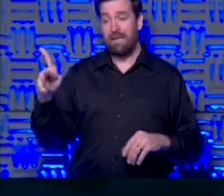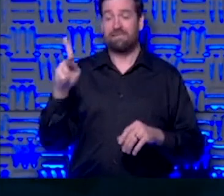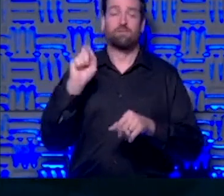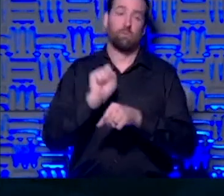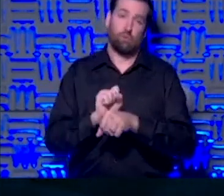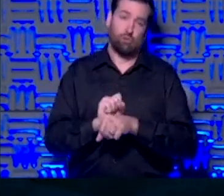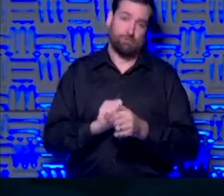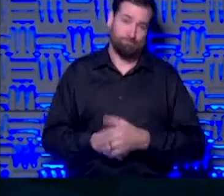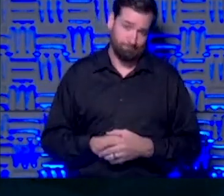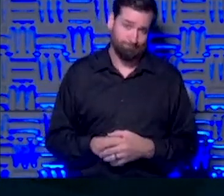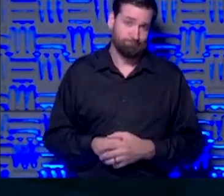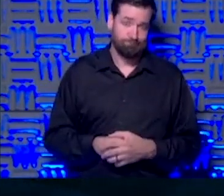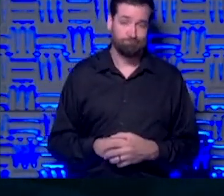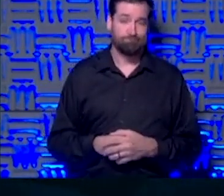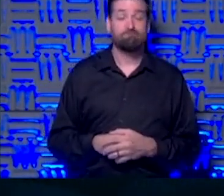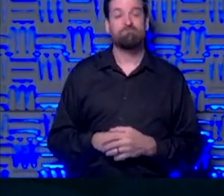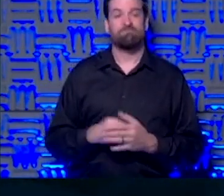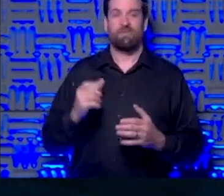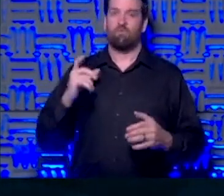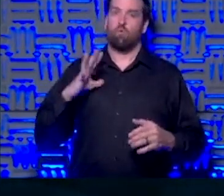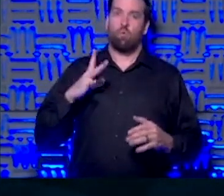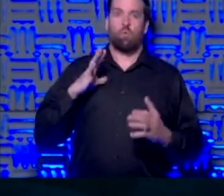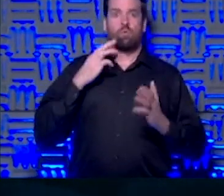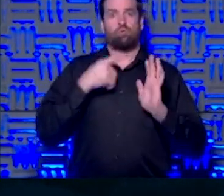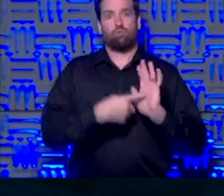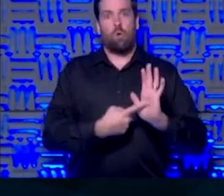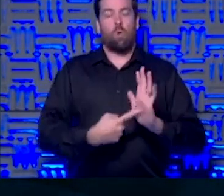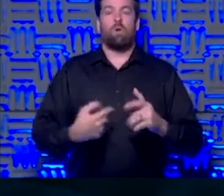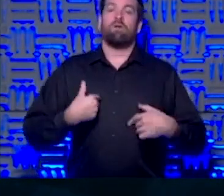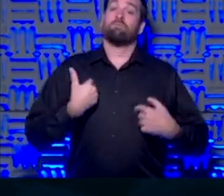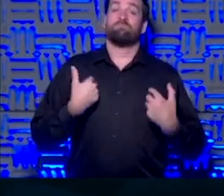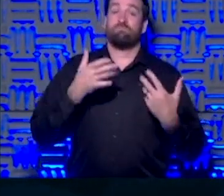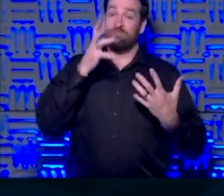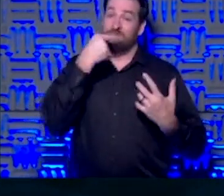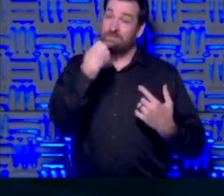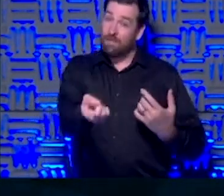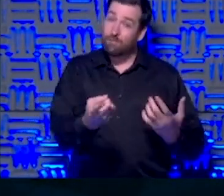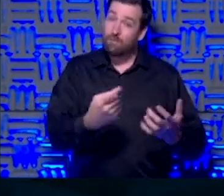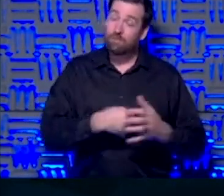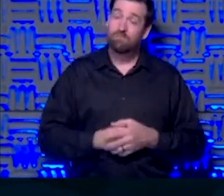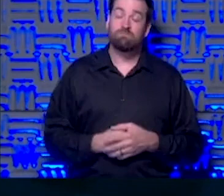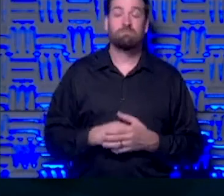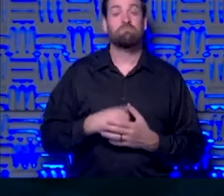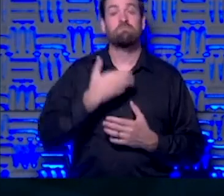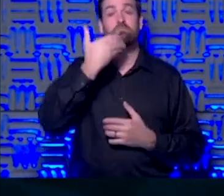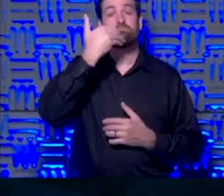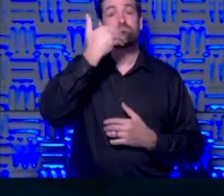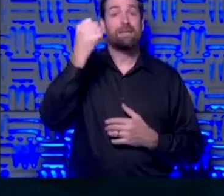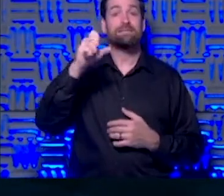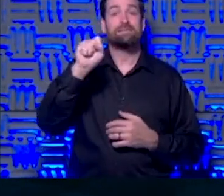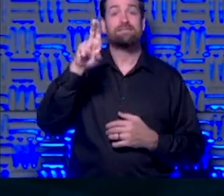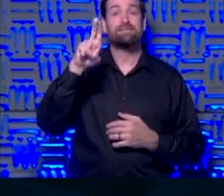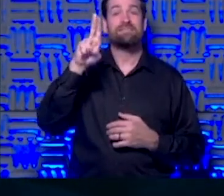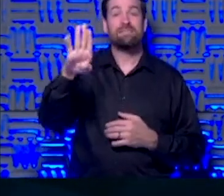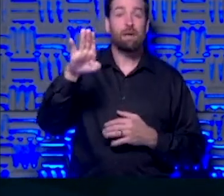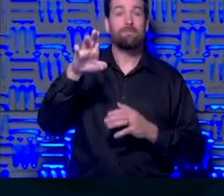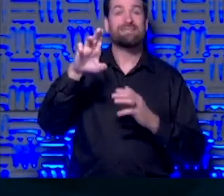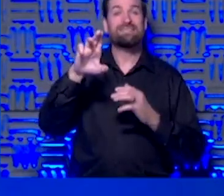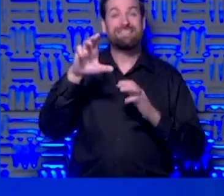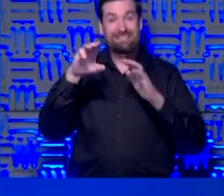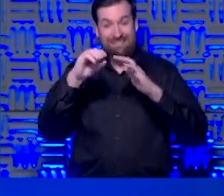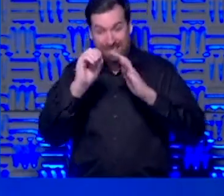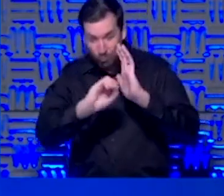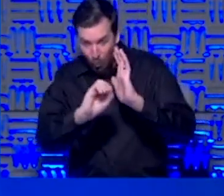cool thing to show you. So we're ready to roll on what I'm going to tell you is the best Sub-Zero freezer in Kansas